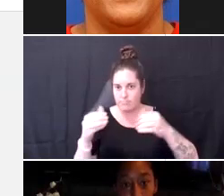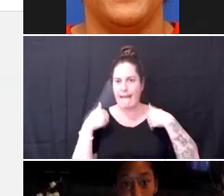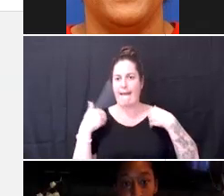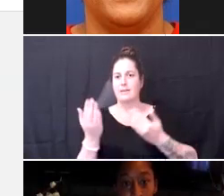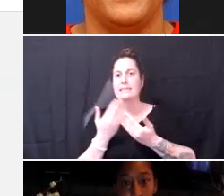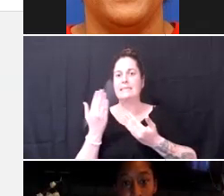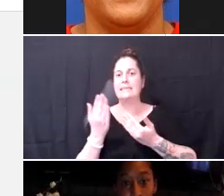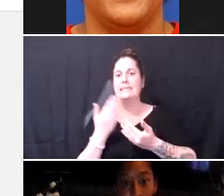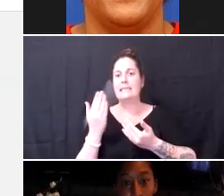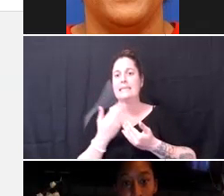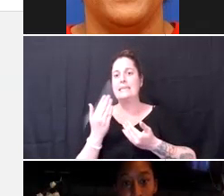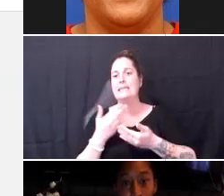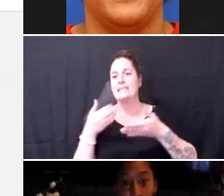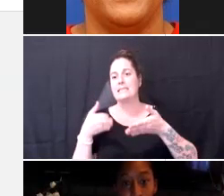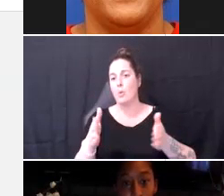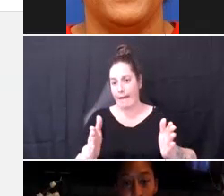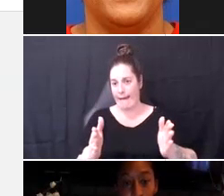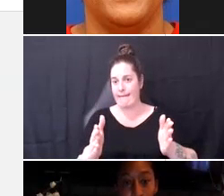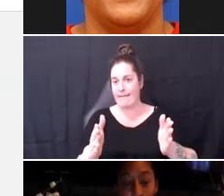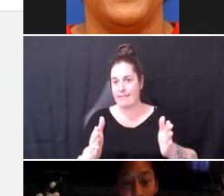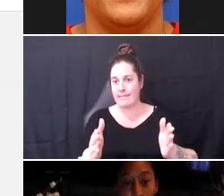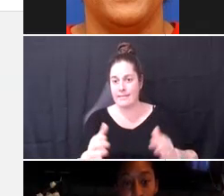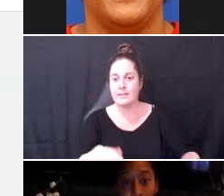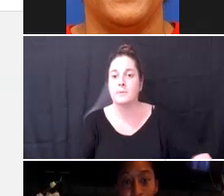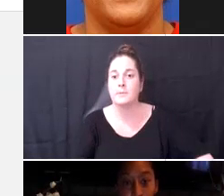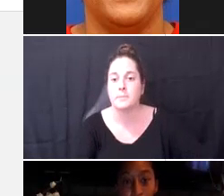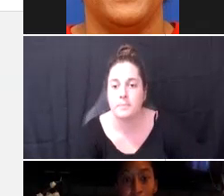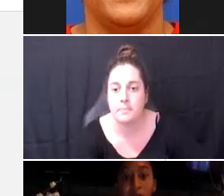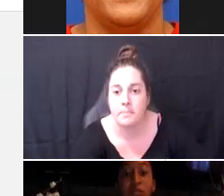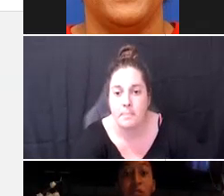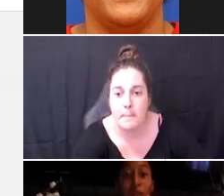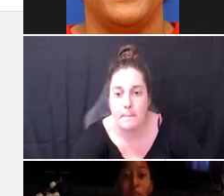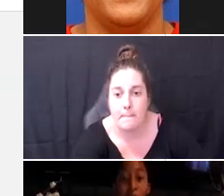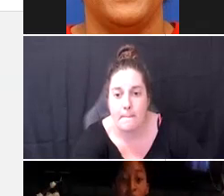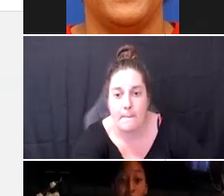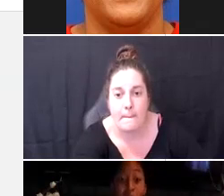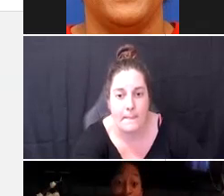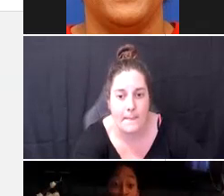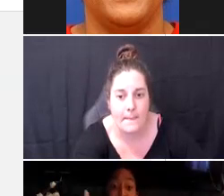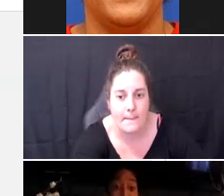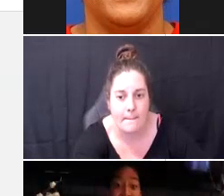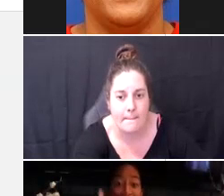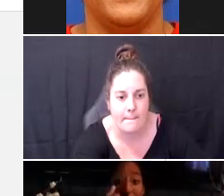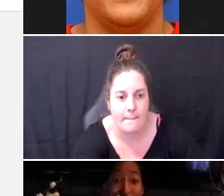that. And that is because any object that is moving under constant acceleration